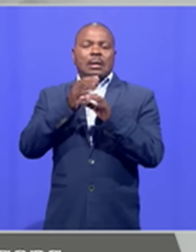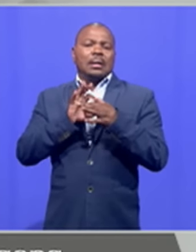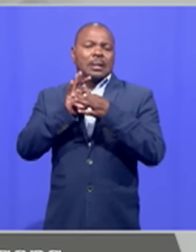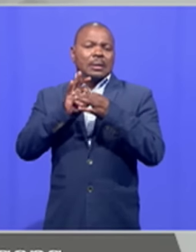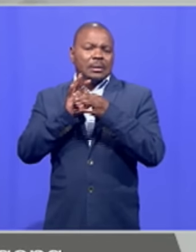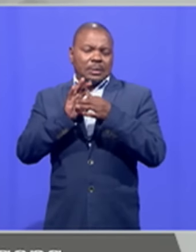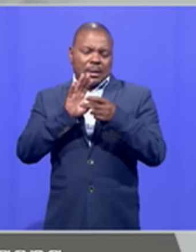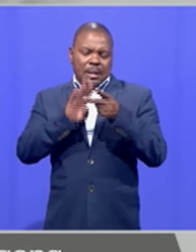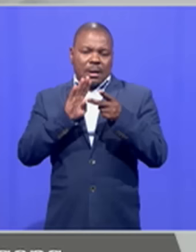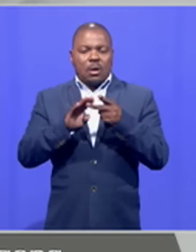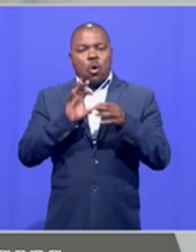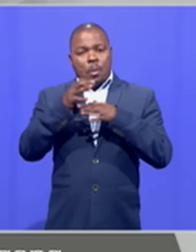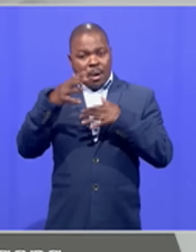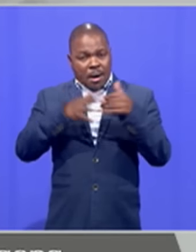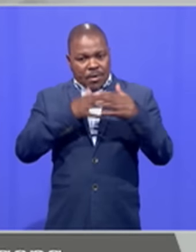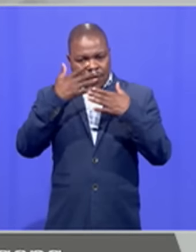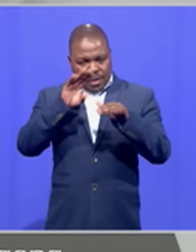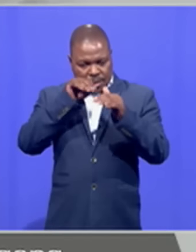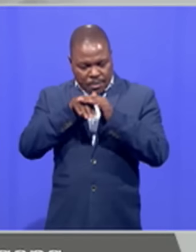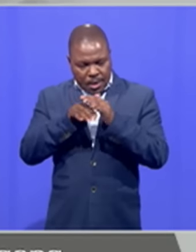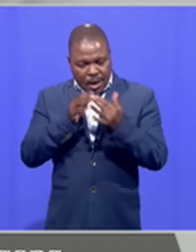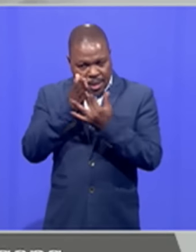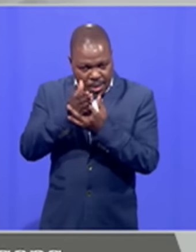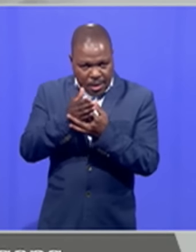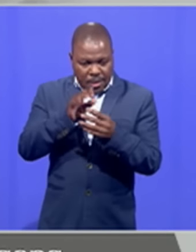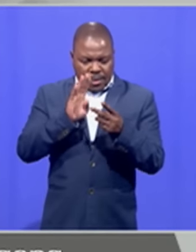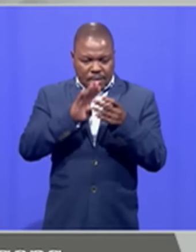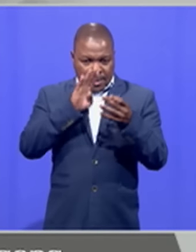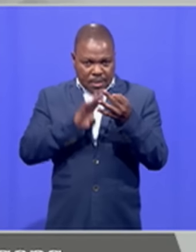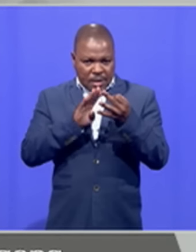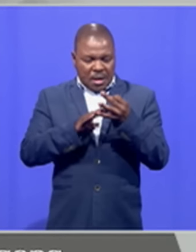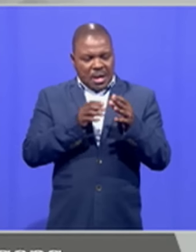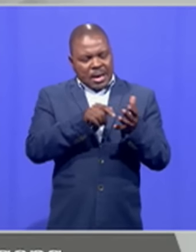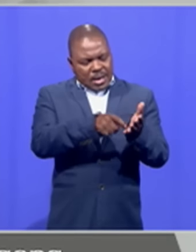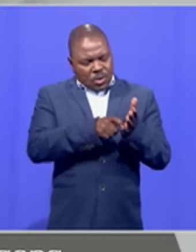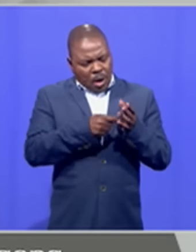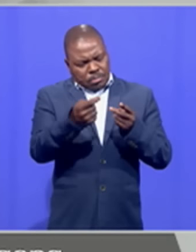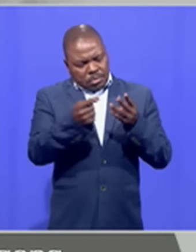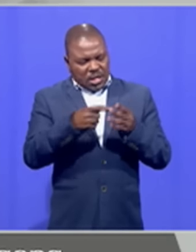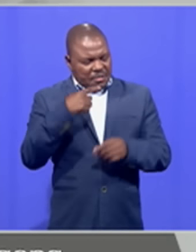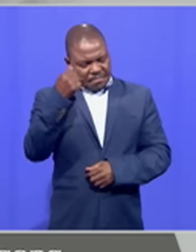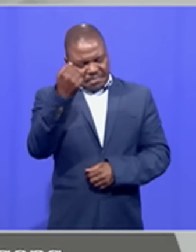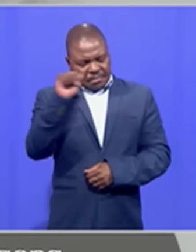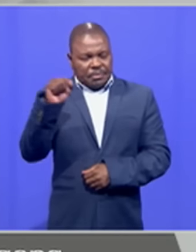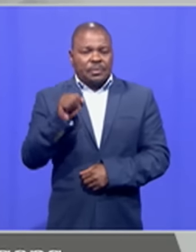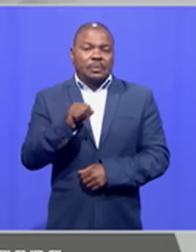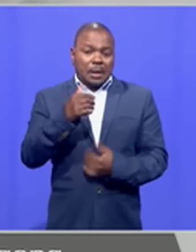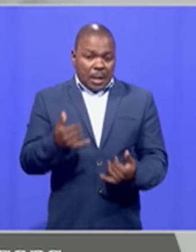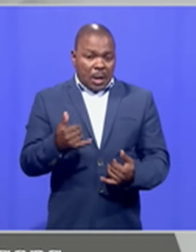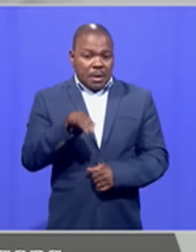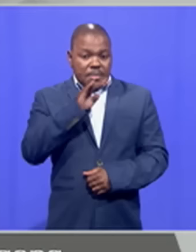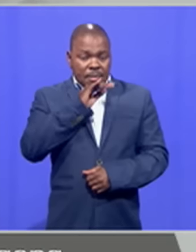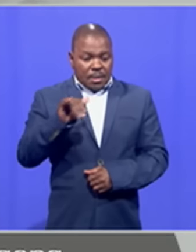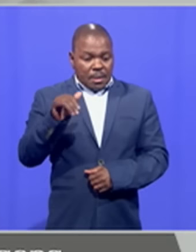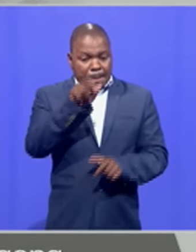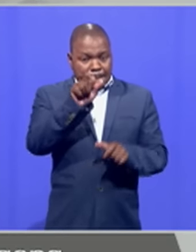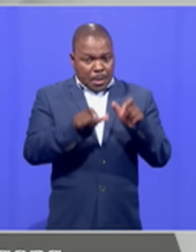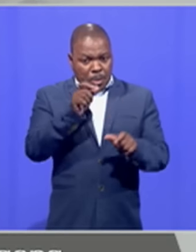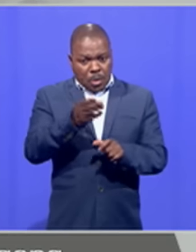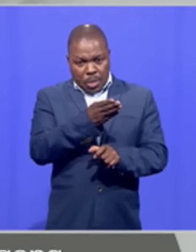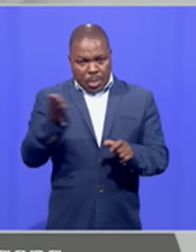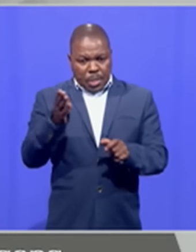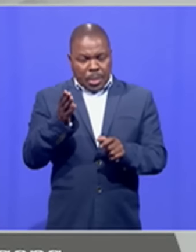merero ya selegae di tsene seemo ka bogare gomme tša phaela ka thoko dinyakwa tšeo. e le gore ka bjalo banamedi bao ba be ba